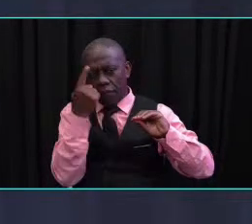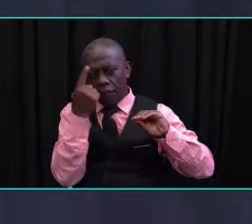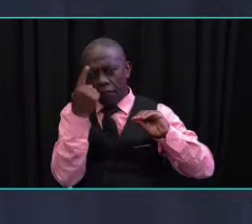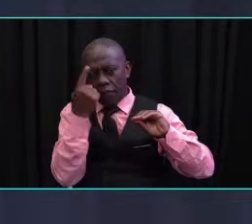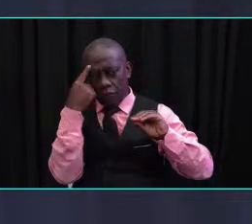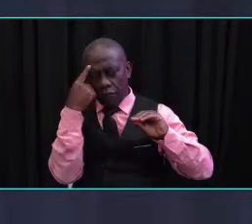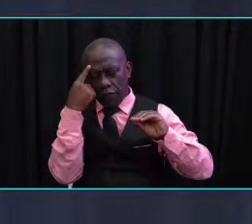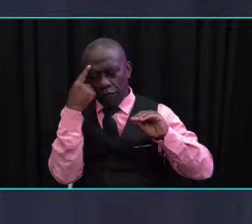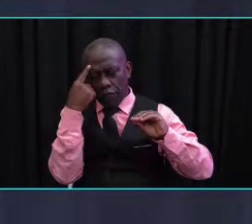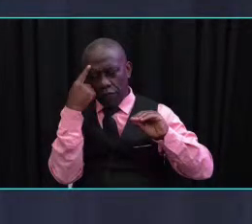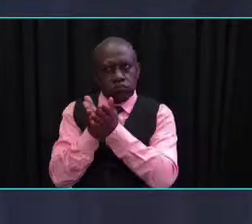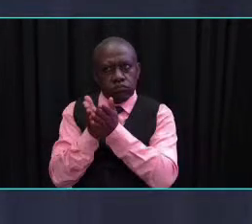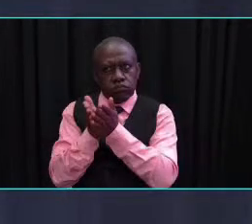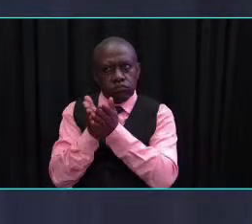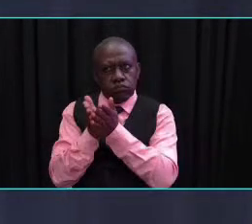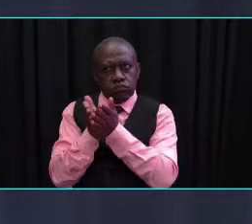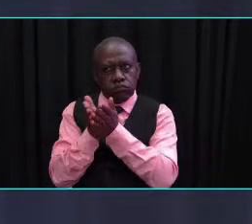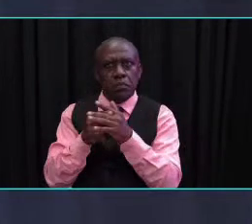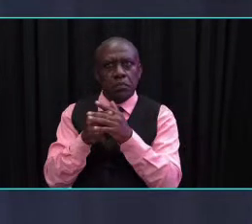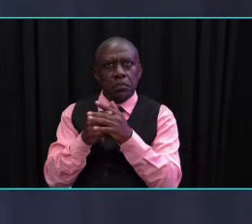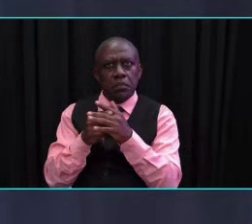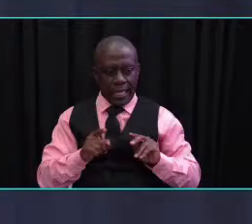early.